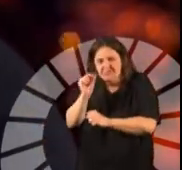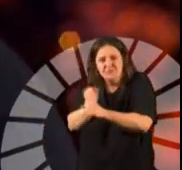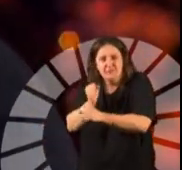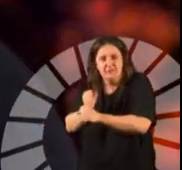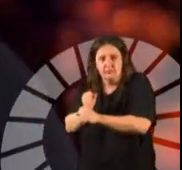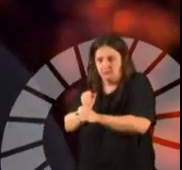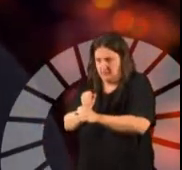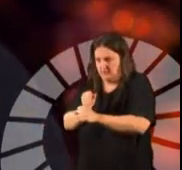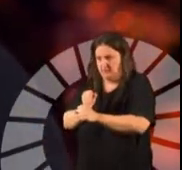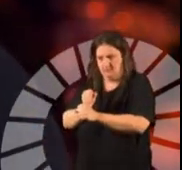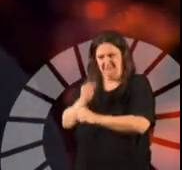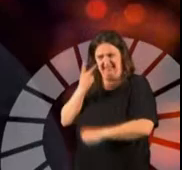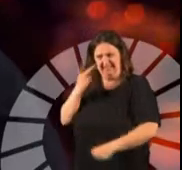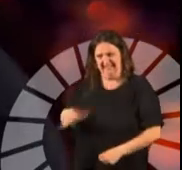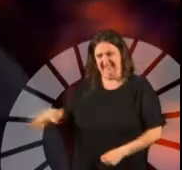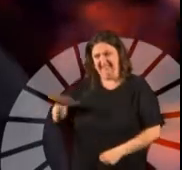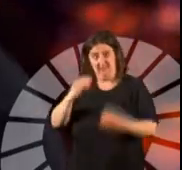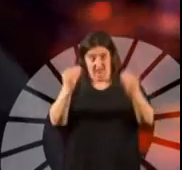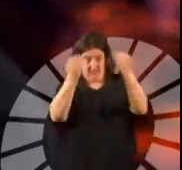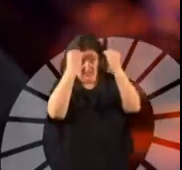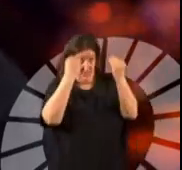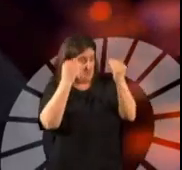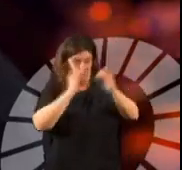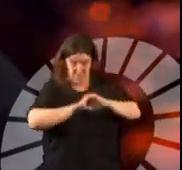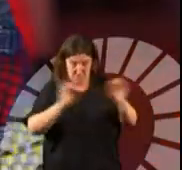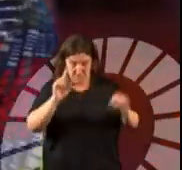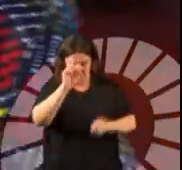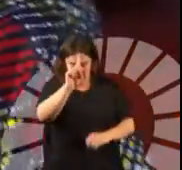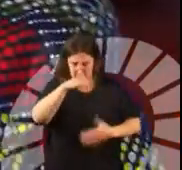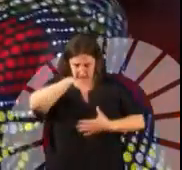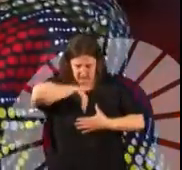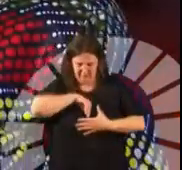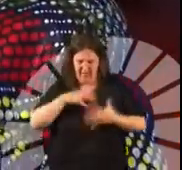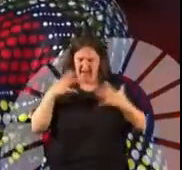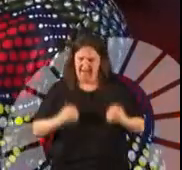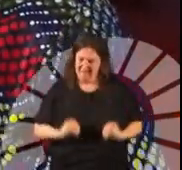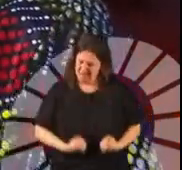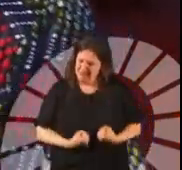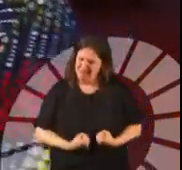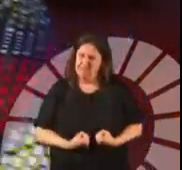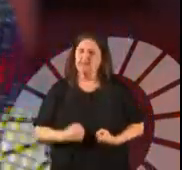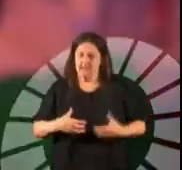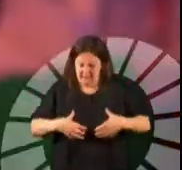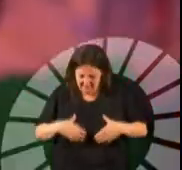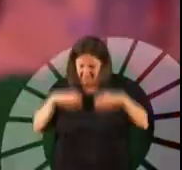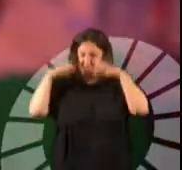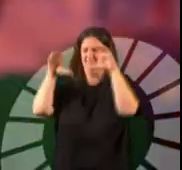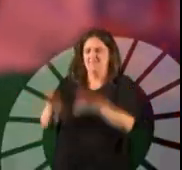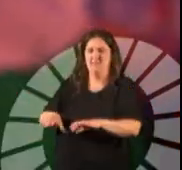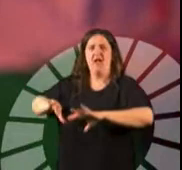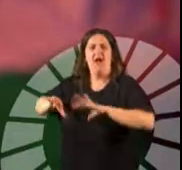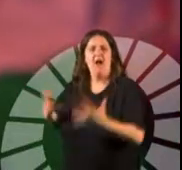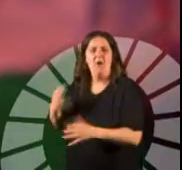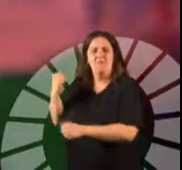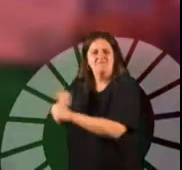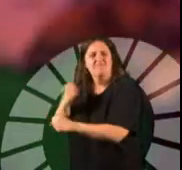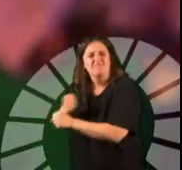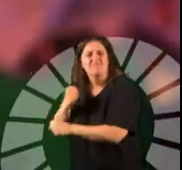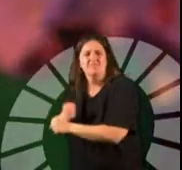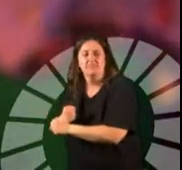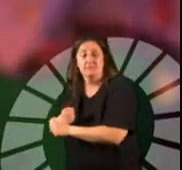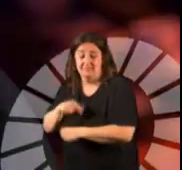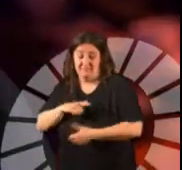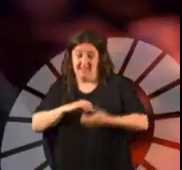actually achieved talents through this, which enabled them to actually participate in the budget of their family. The Zodo Association has